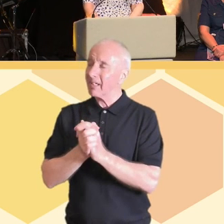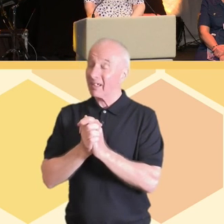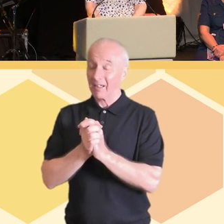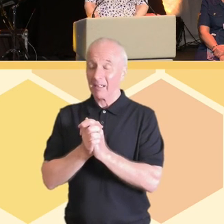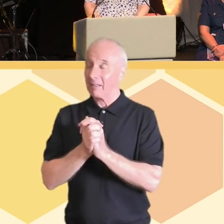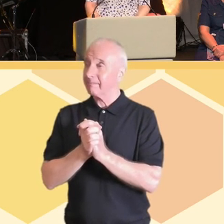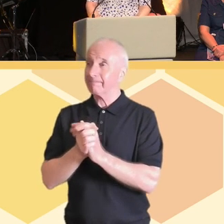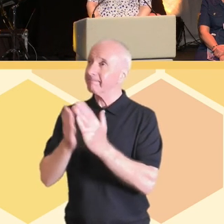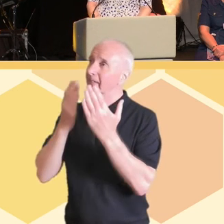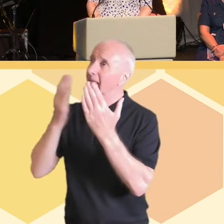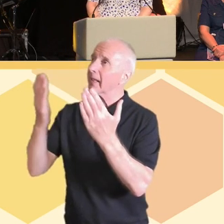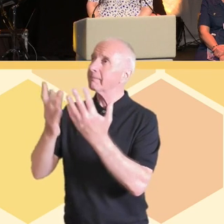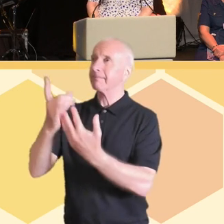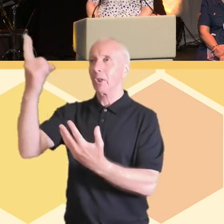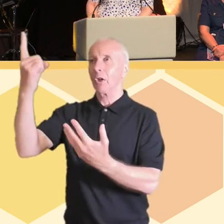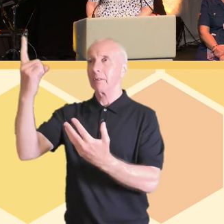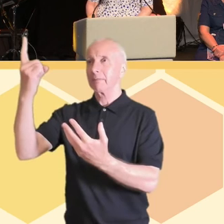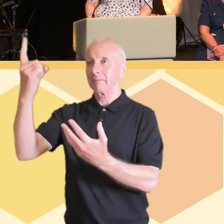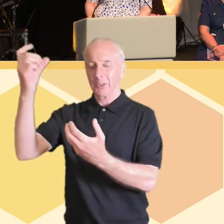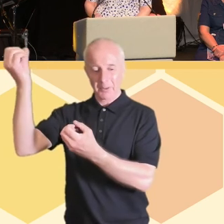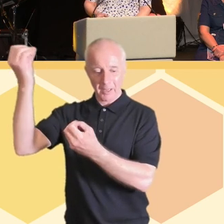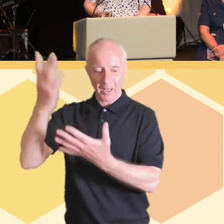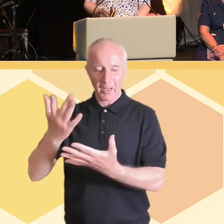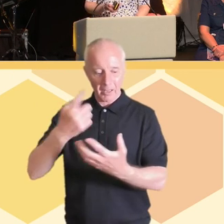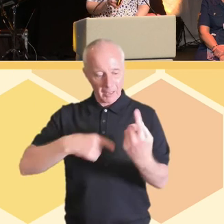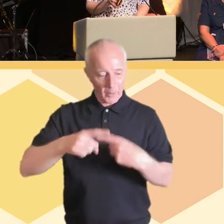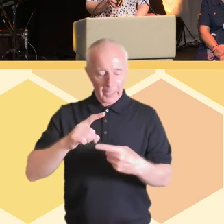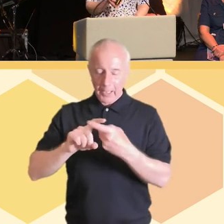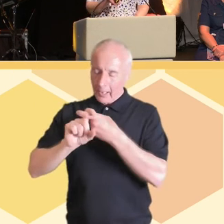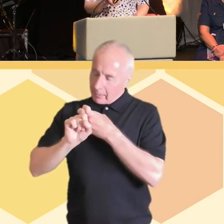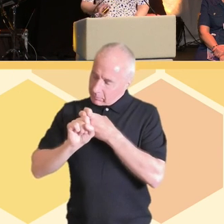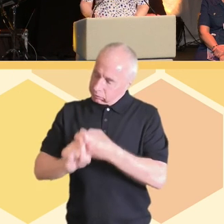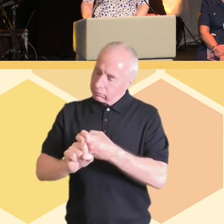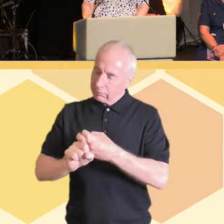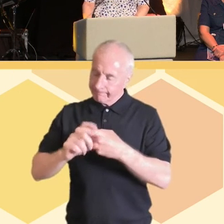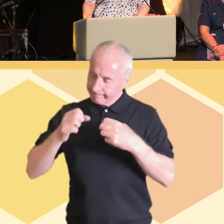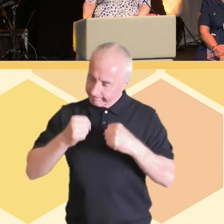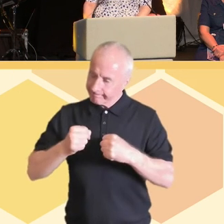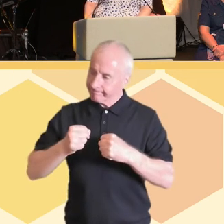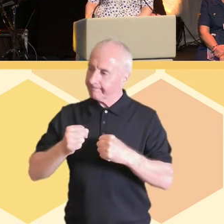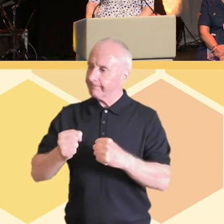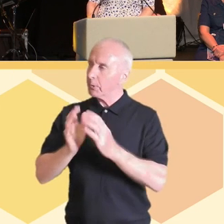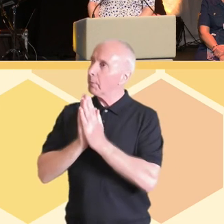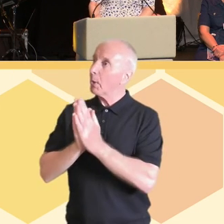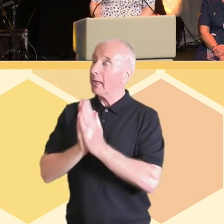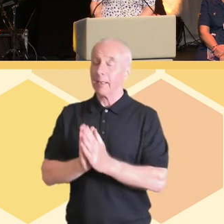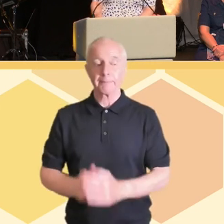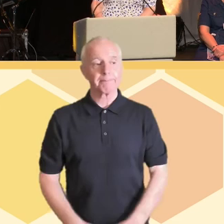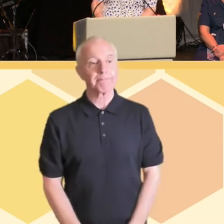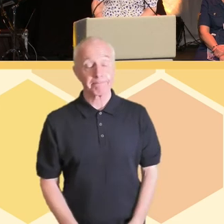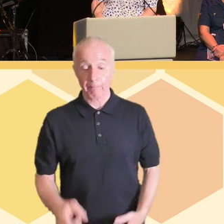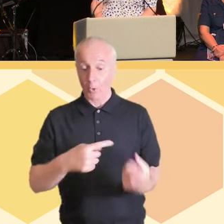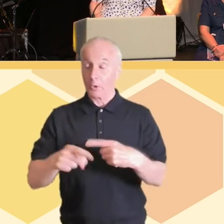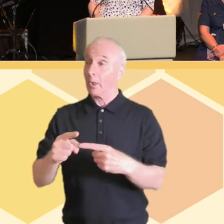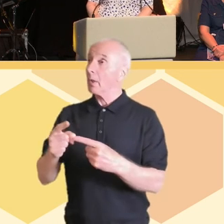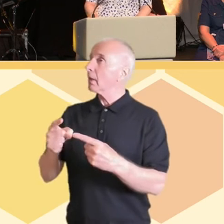renewed commitment to prayer and all that that means. We also want to praise God, I think, for all the ways that God's